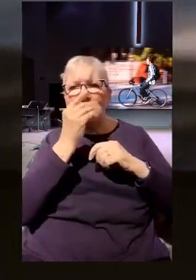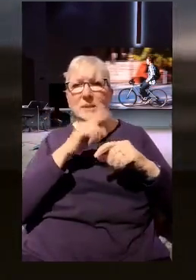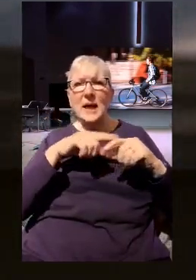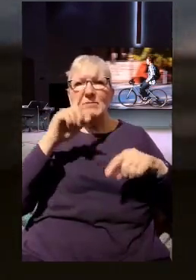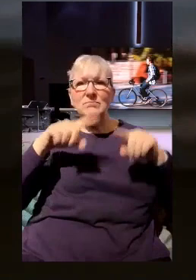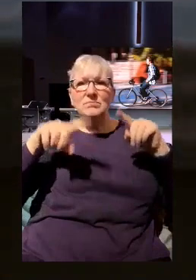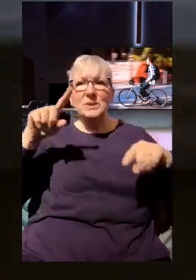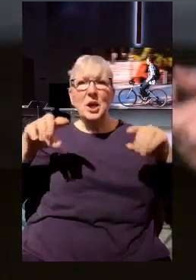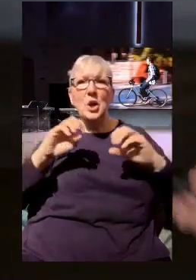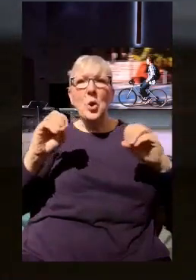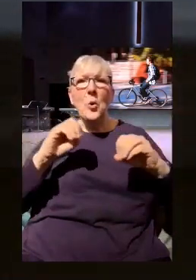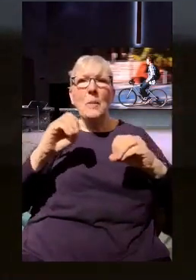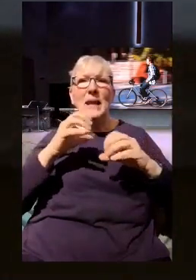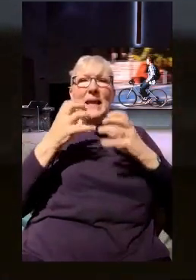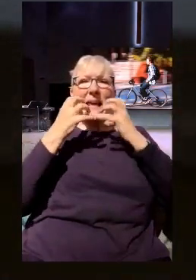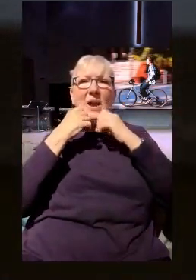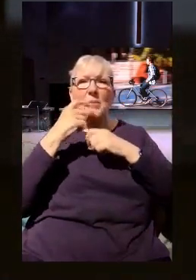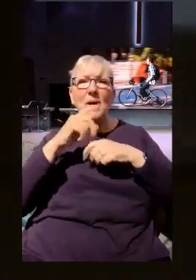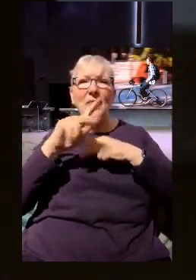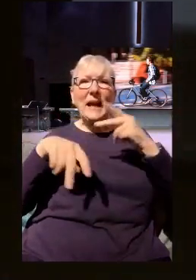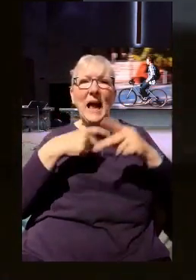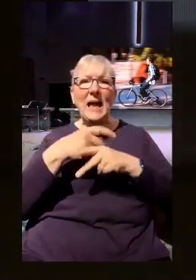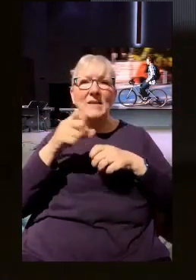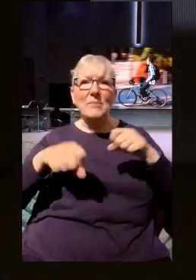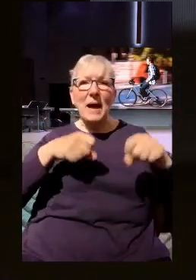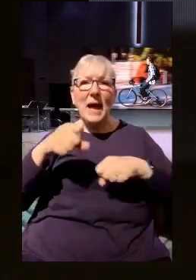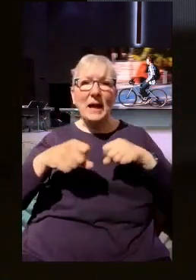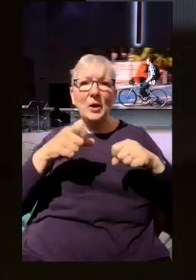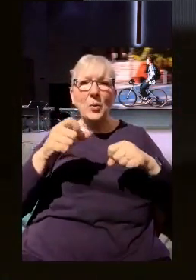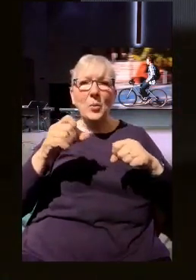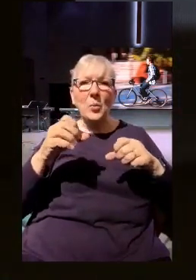about the bike that they had. What did they all have?